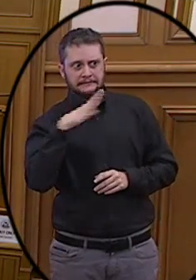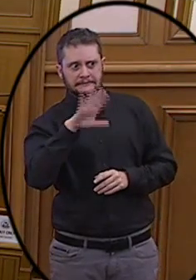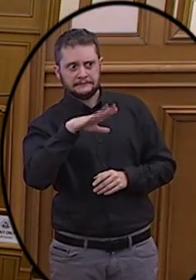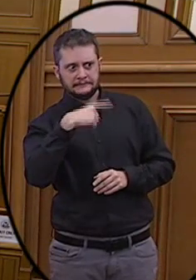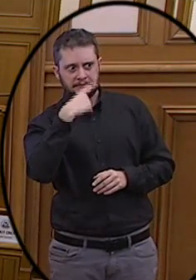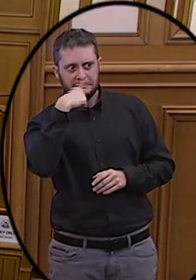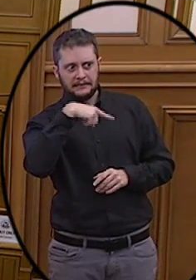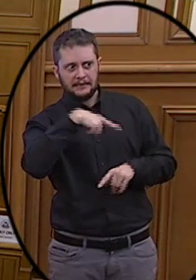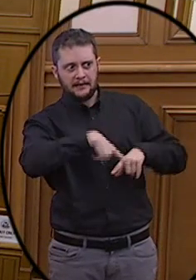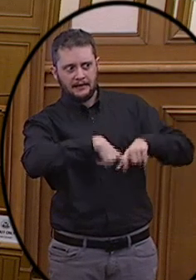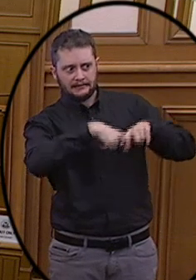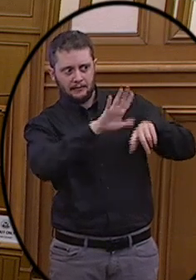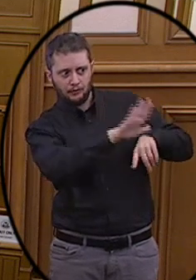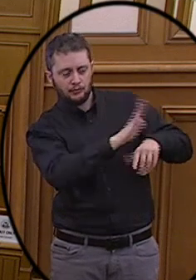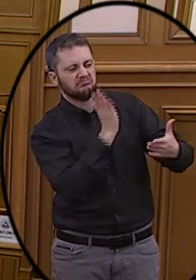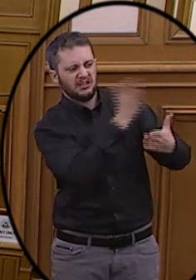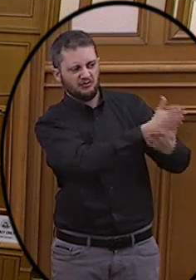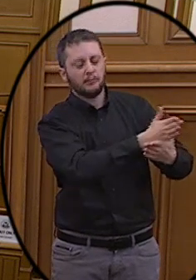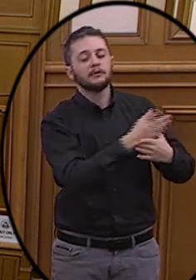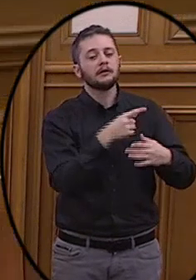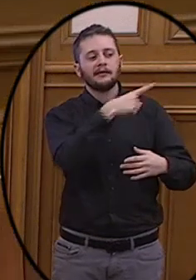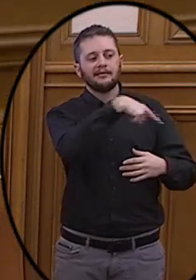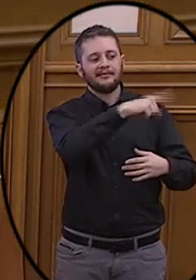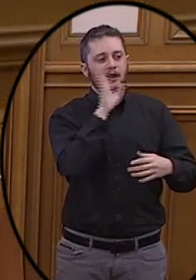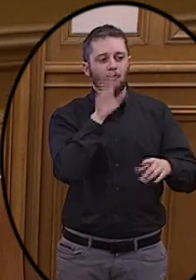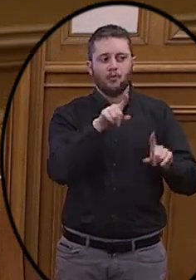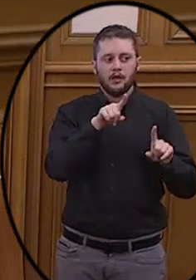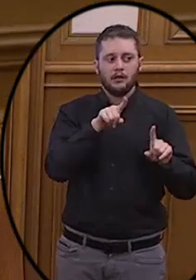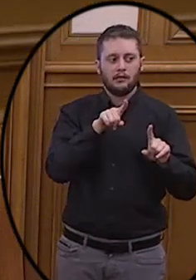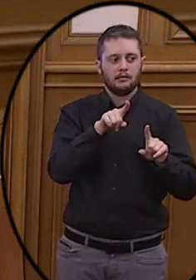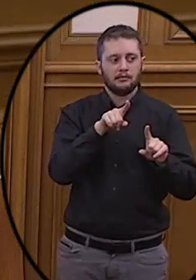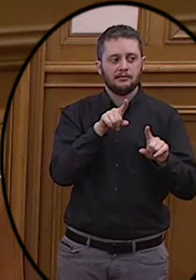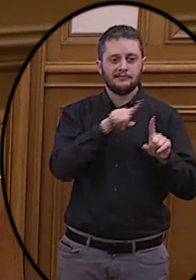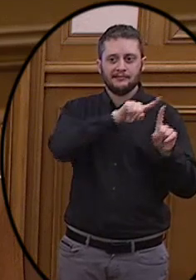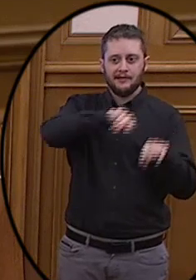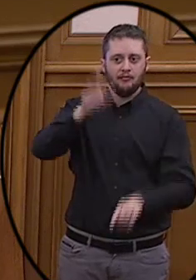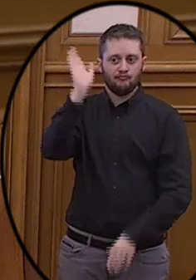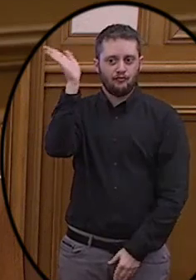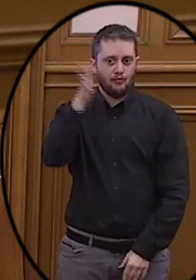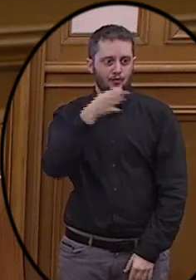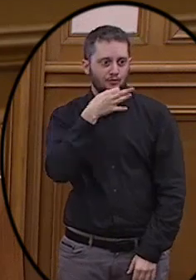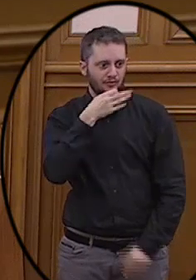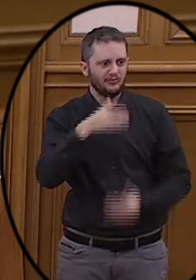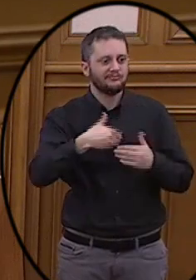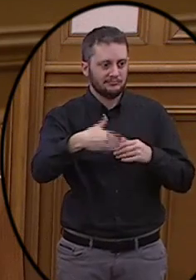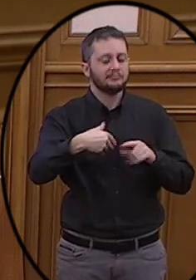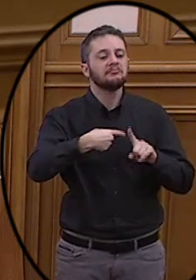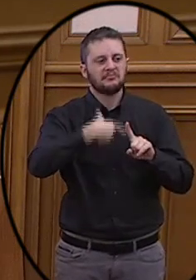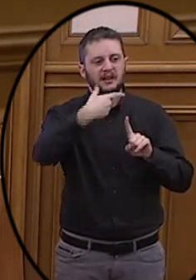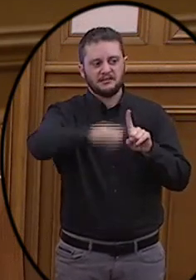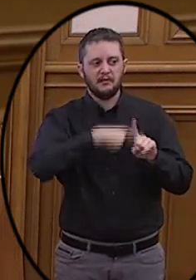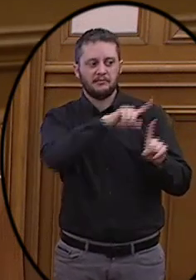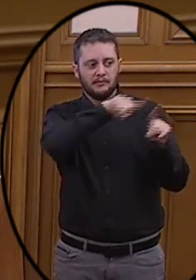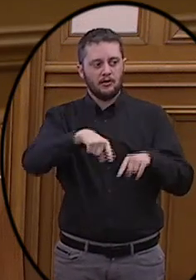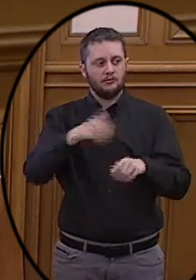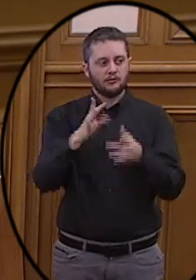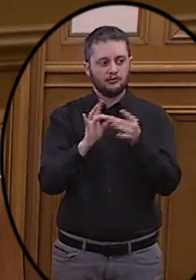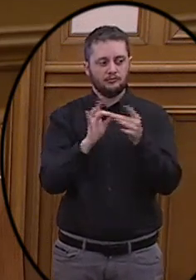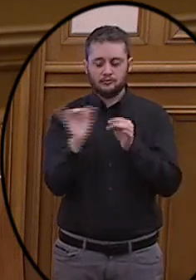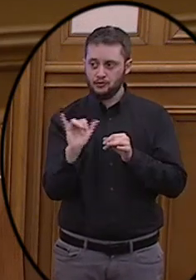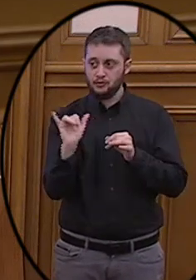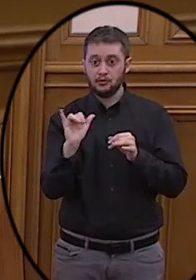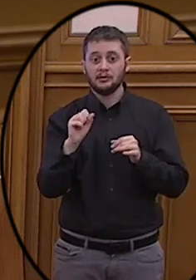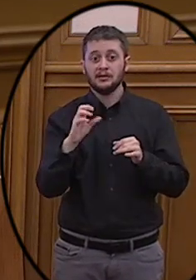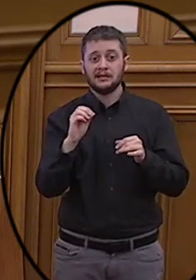hearing from them, and I would really like to get to the comments. So rather than have you make